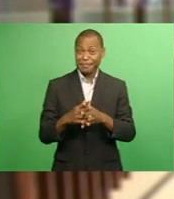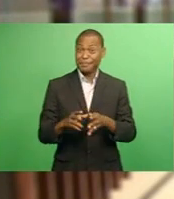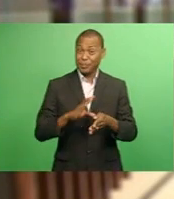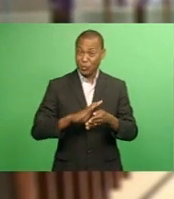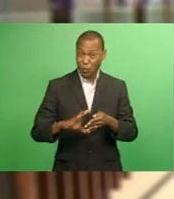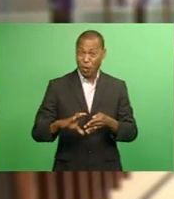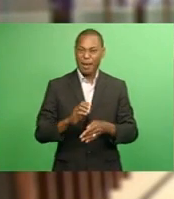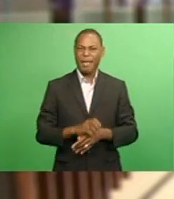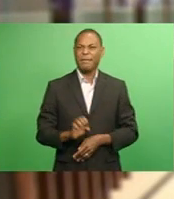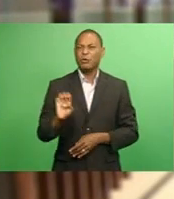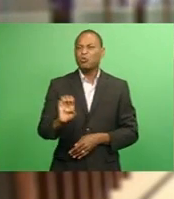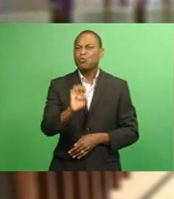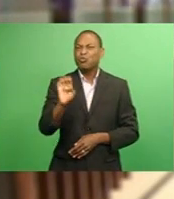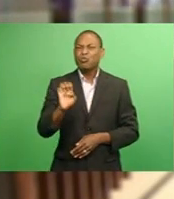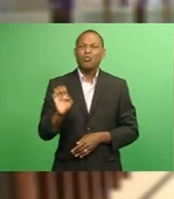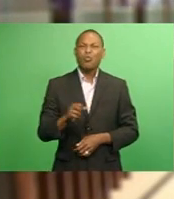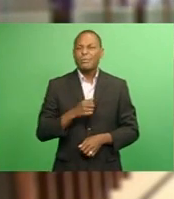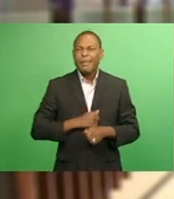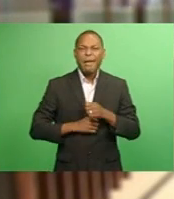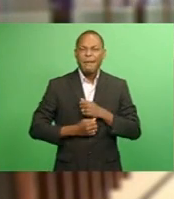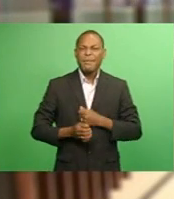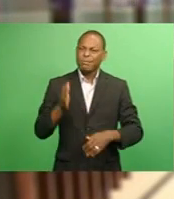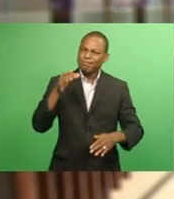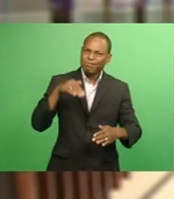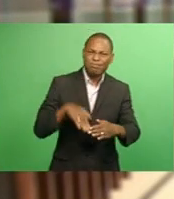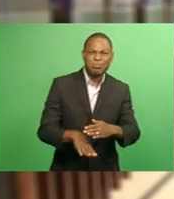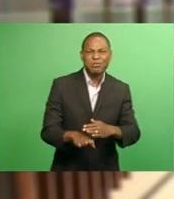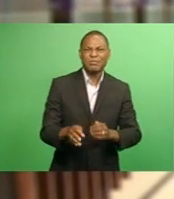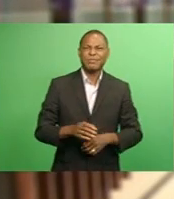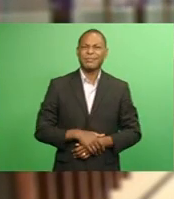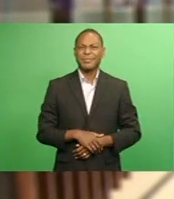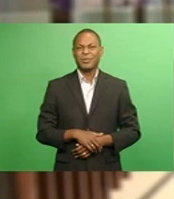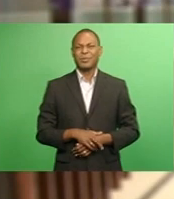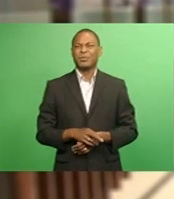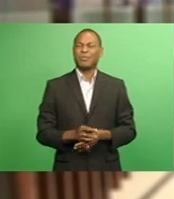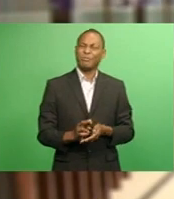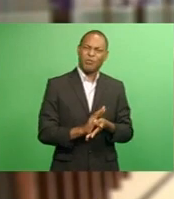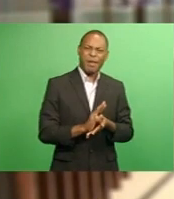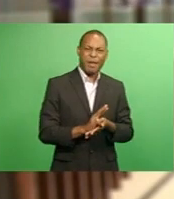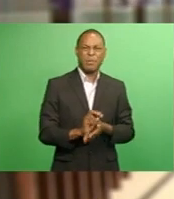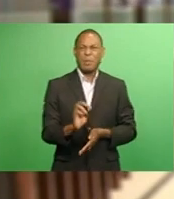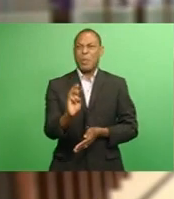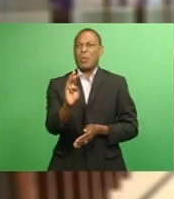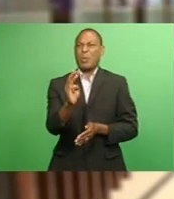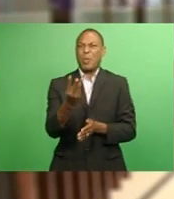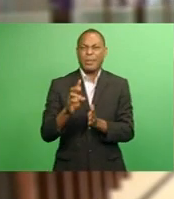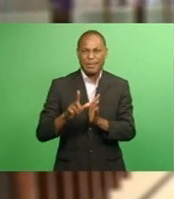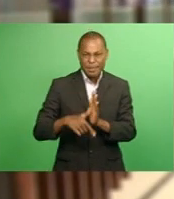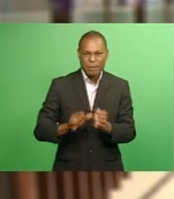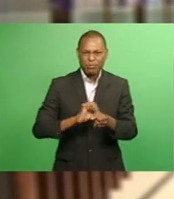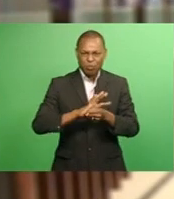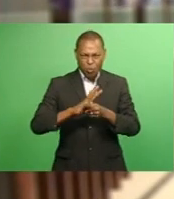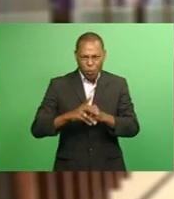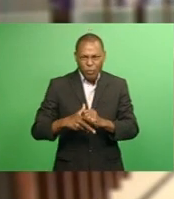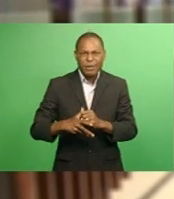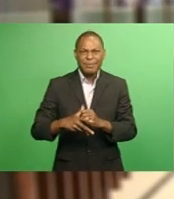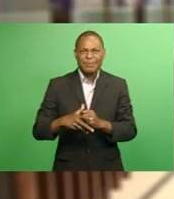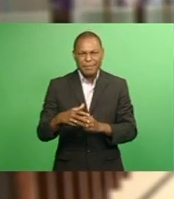from concerns the eurozone's economic recovery is being hampered by a third wave of COVID-19